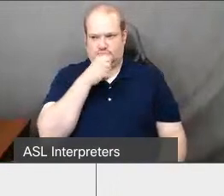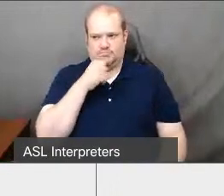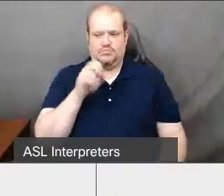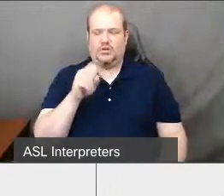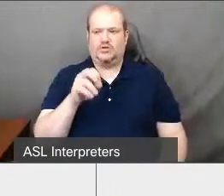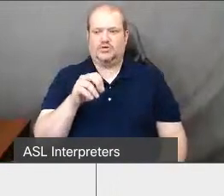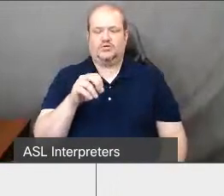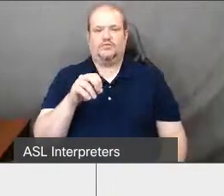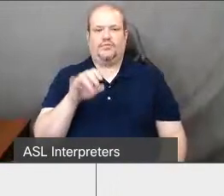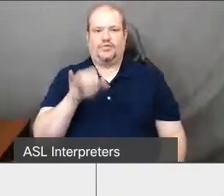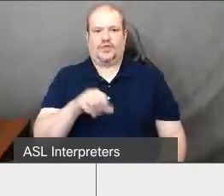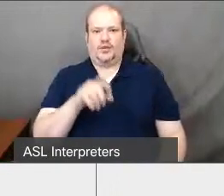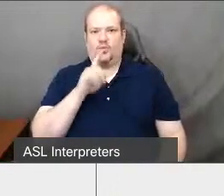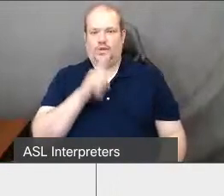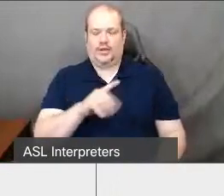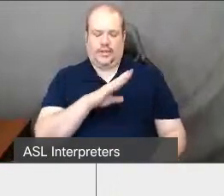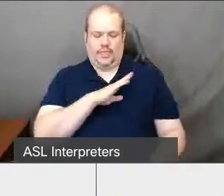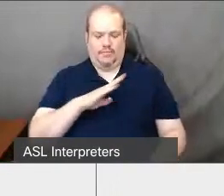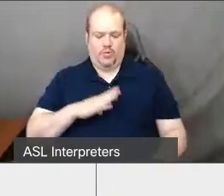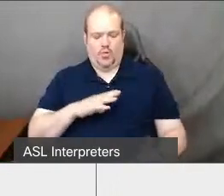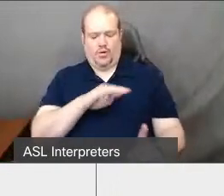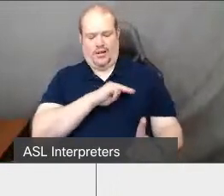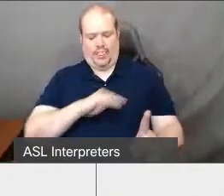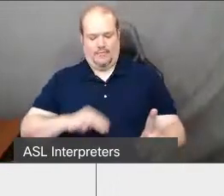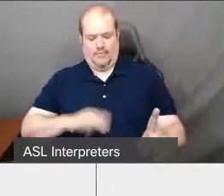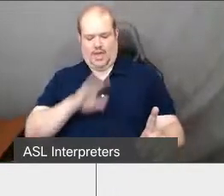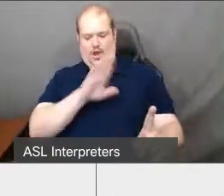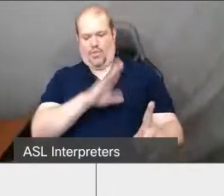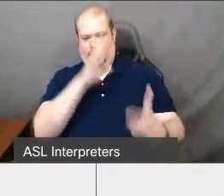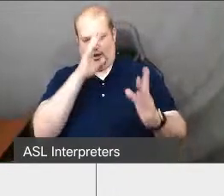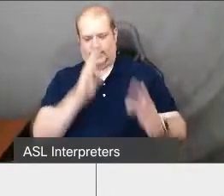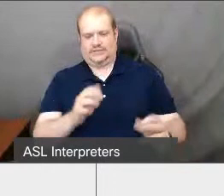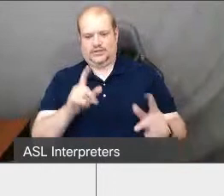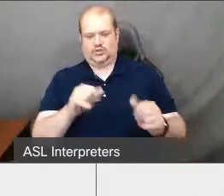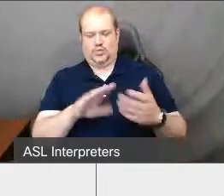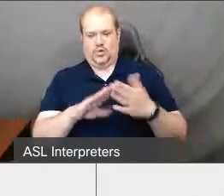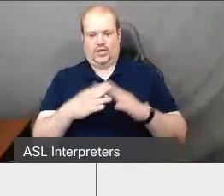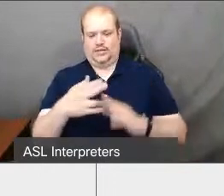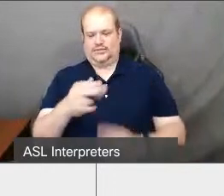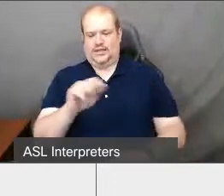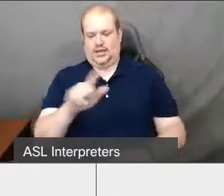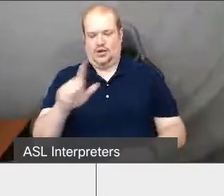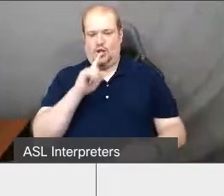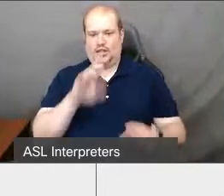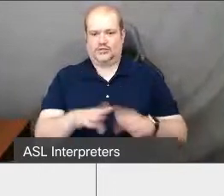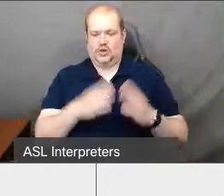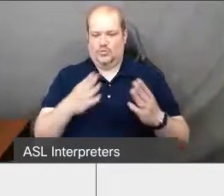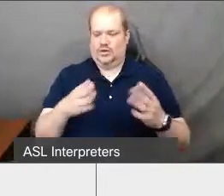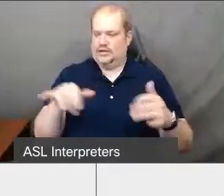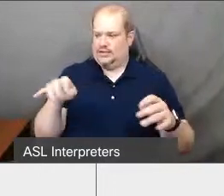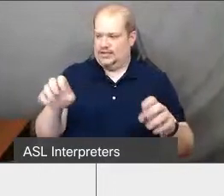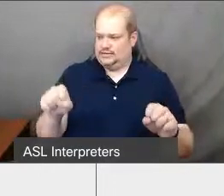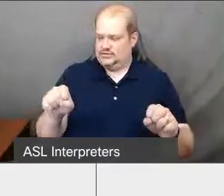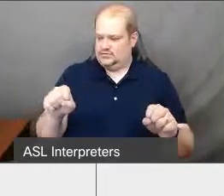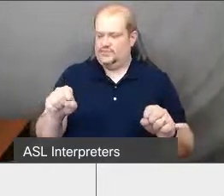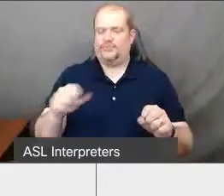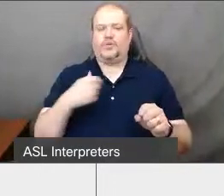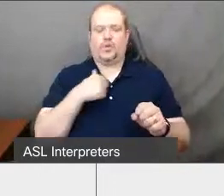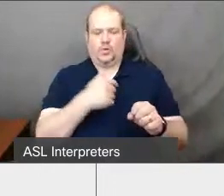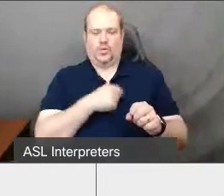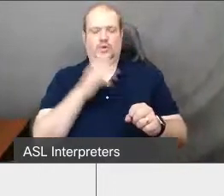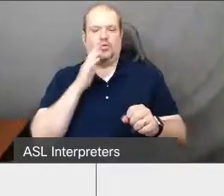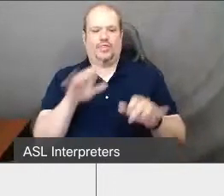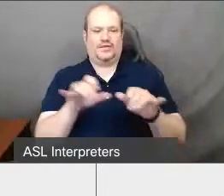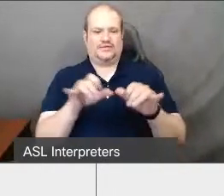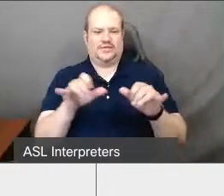So it's up to the mayor and the board as to when City Hall is open. Yes, and like I said, just due to the size,